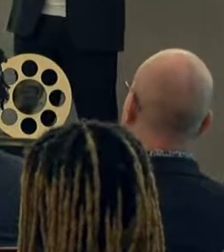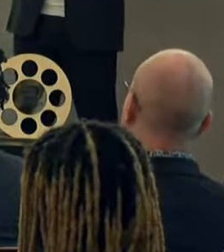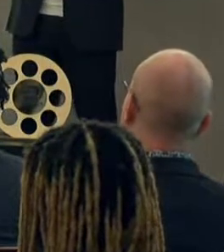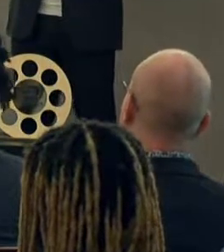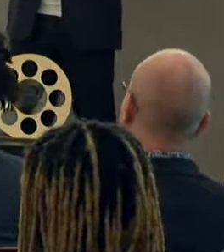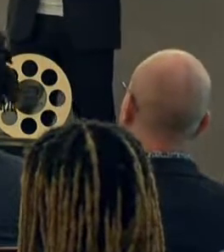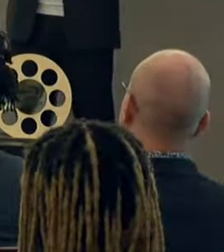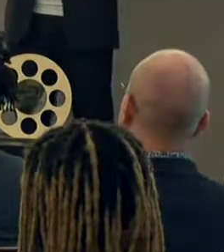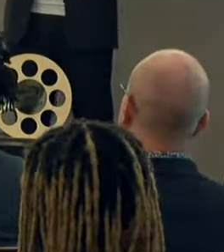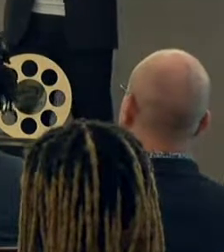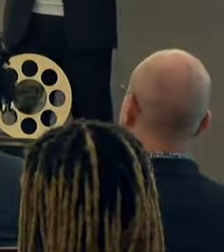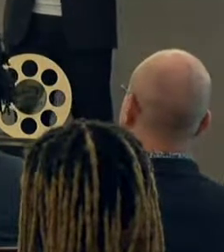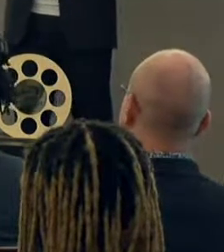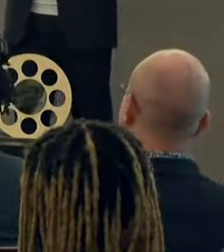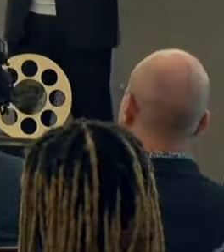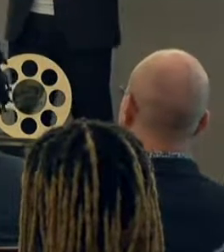And